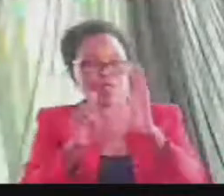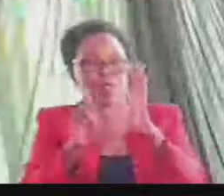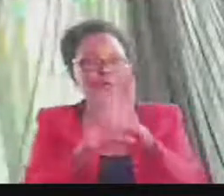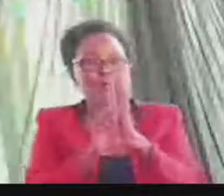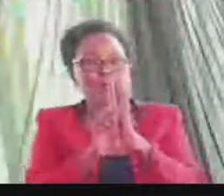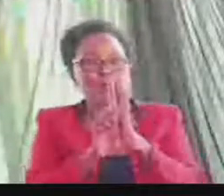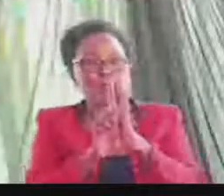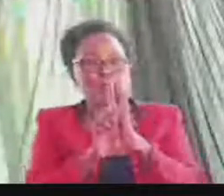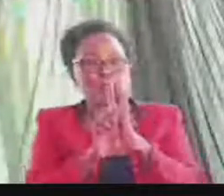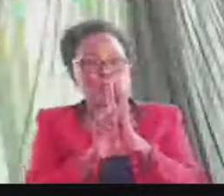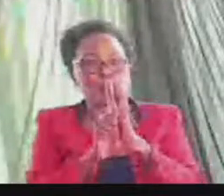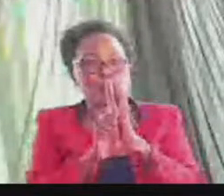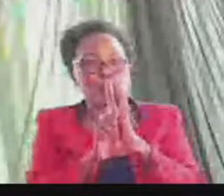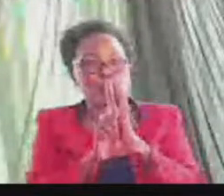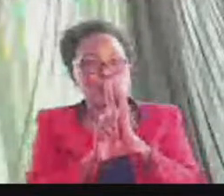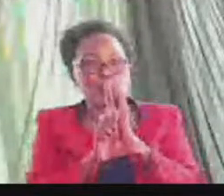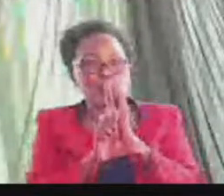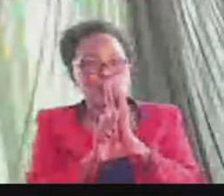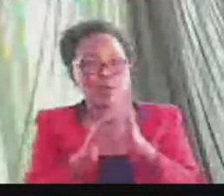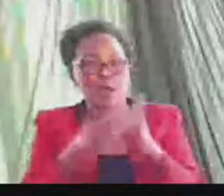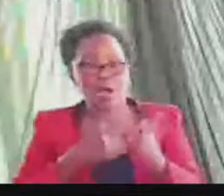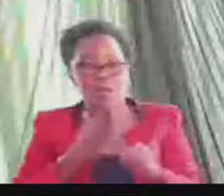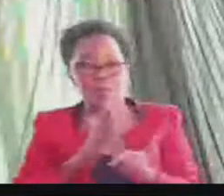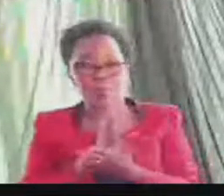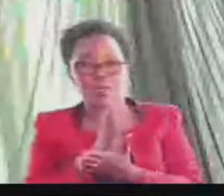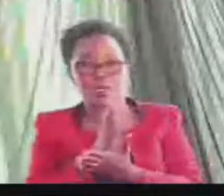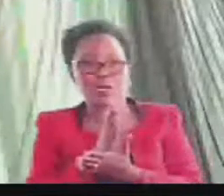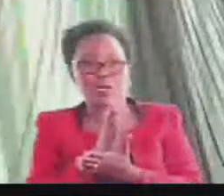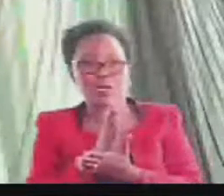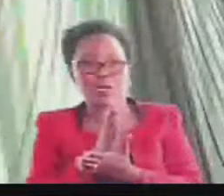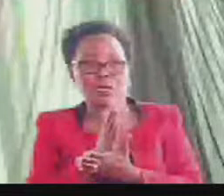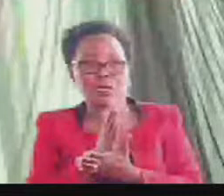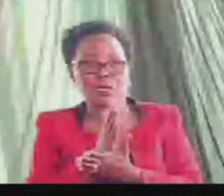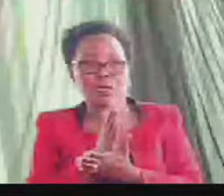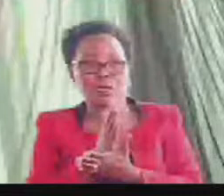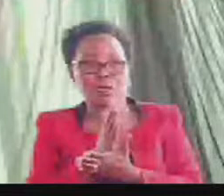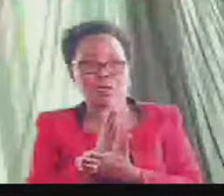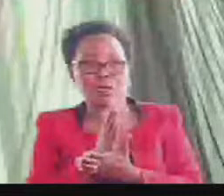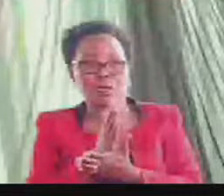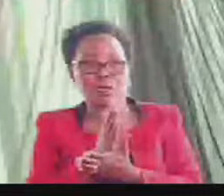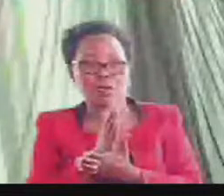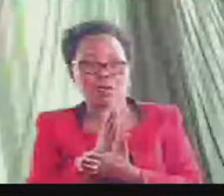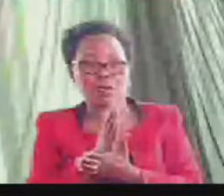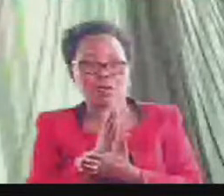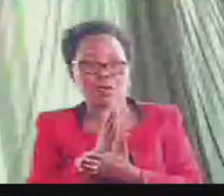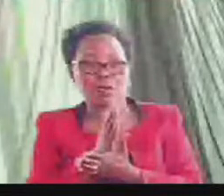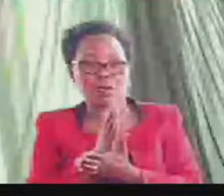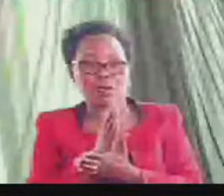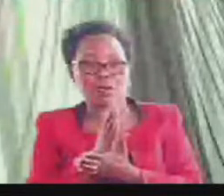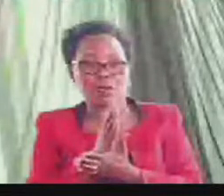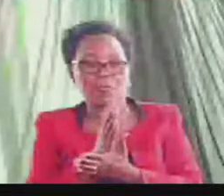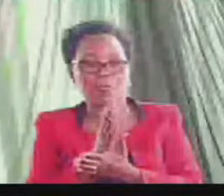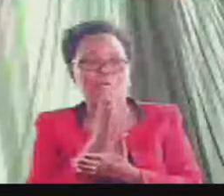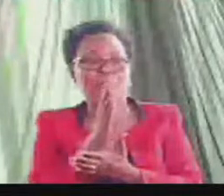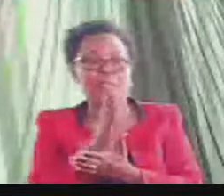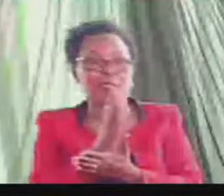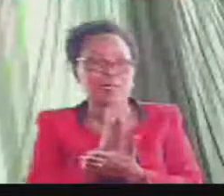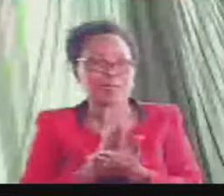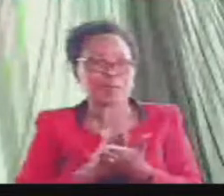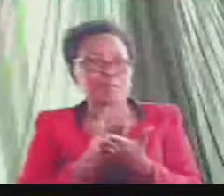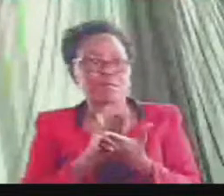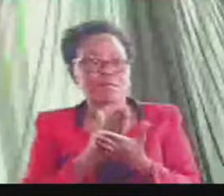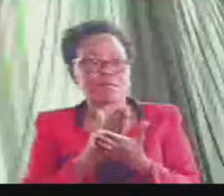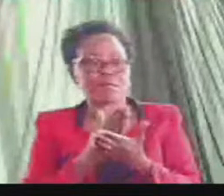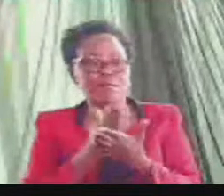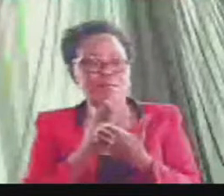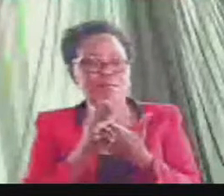I'm sure there are certain aspects of the law when they will be brought to you, and